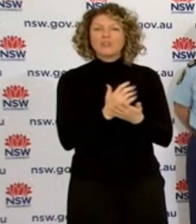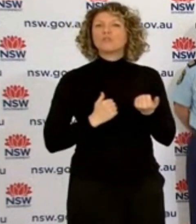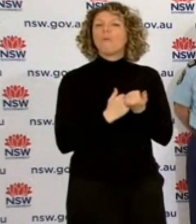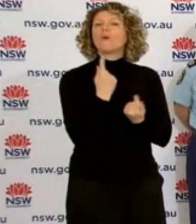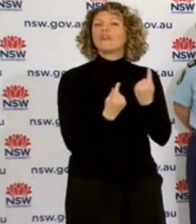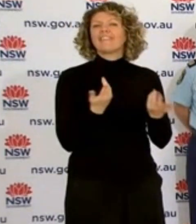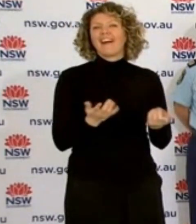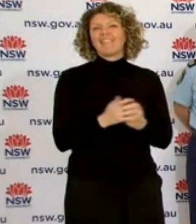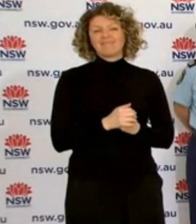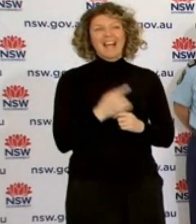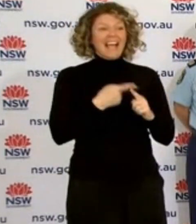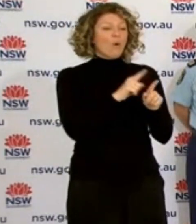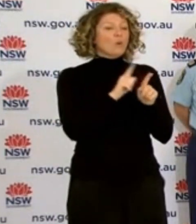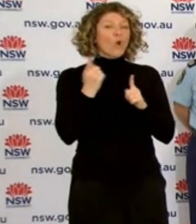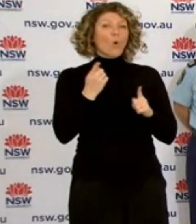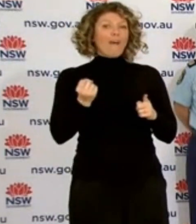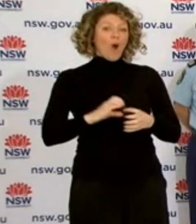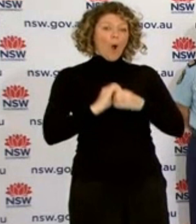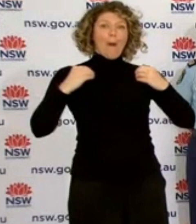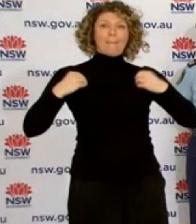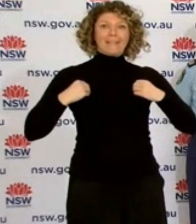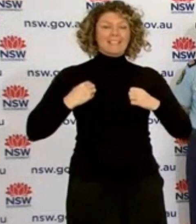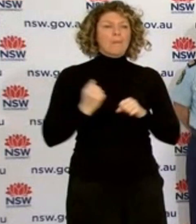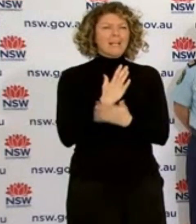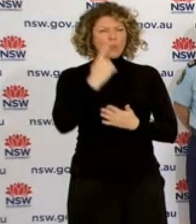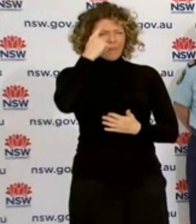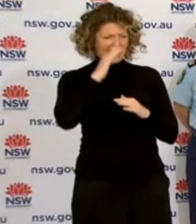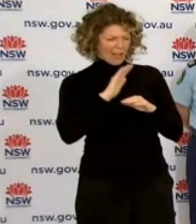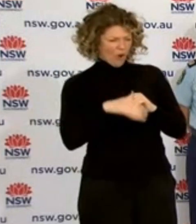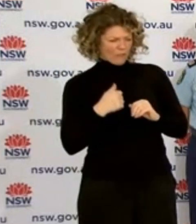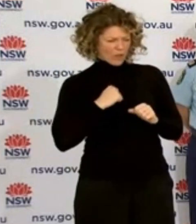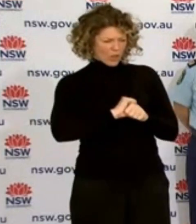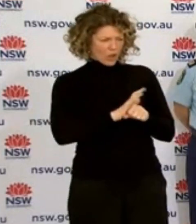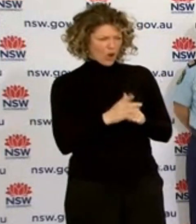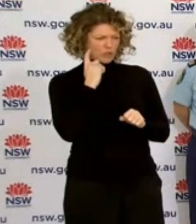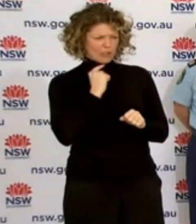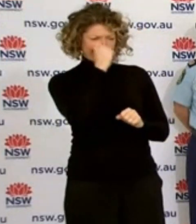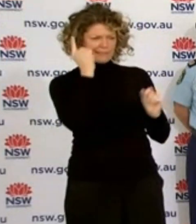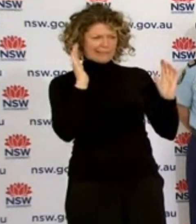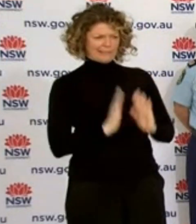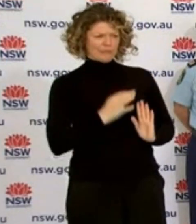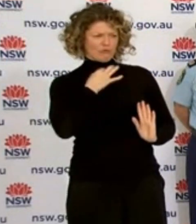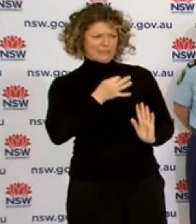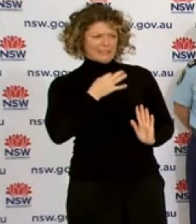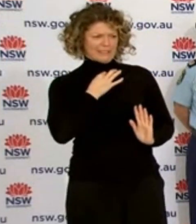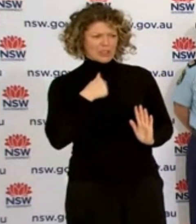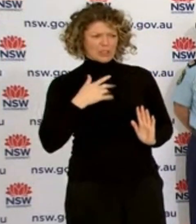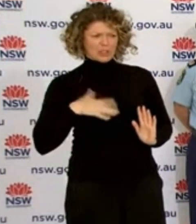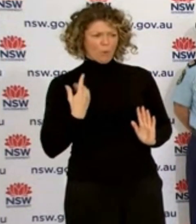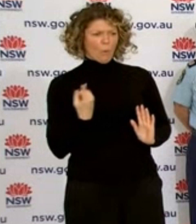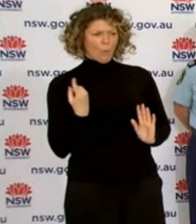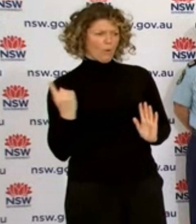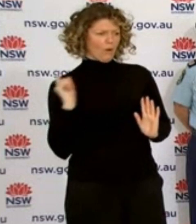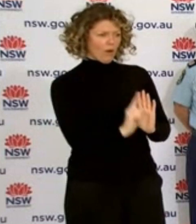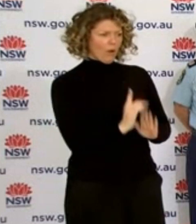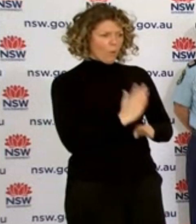to reduce any COVID risk in their critical infrastructure and manufacturing. They need to, everyone